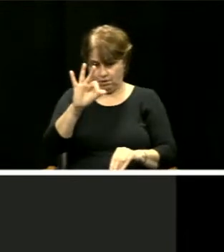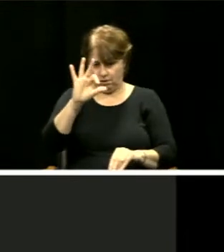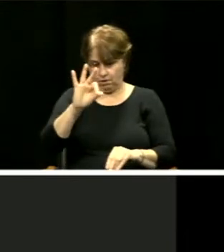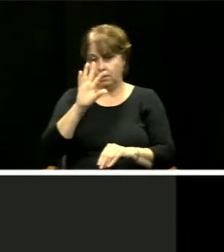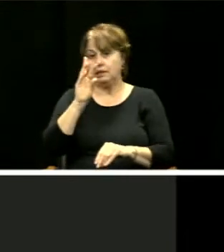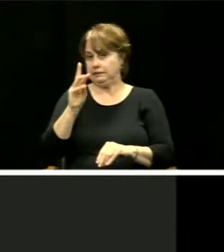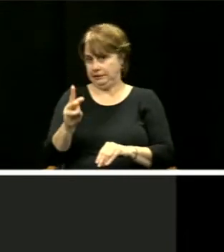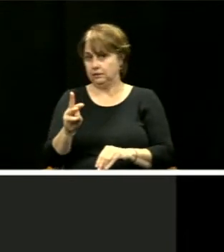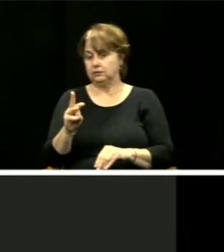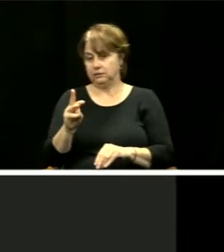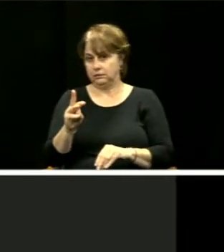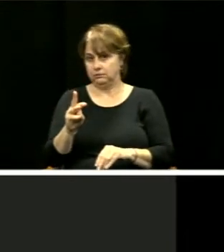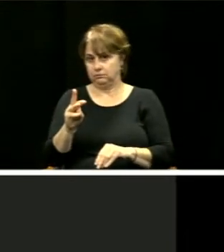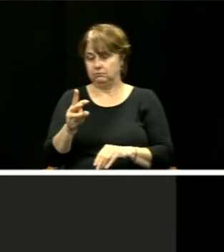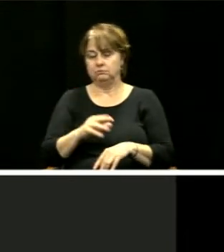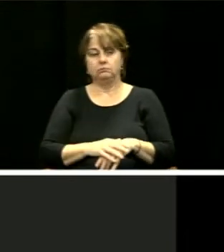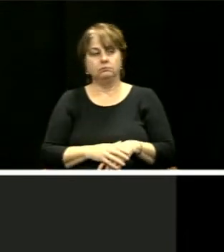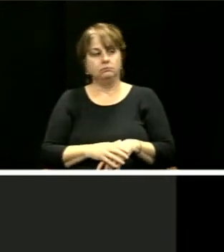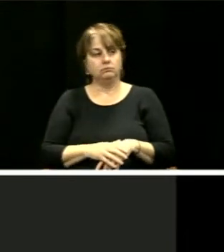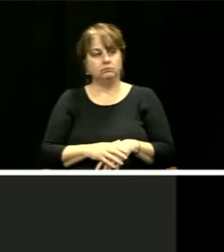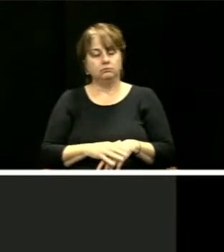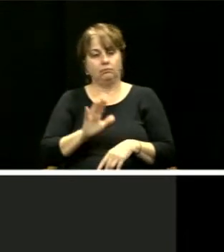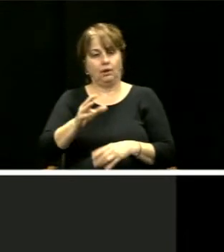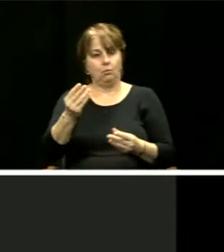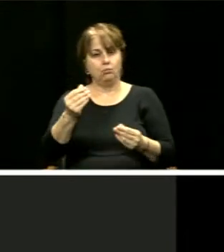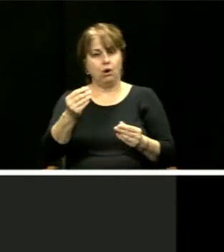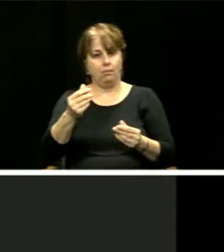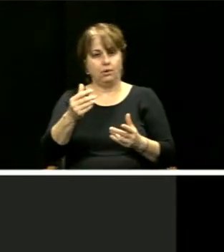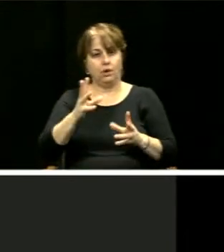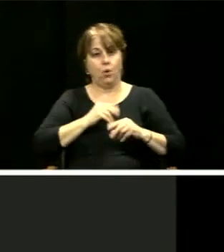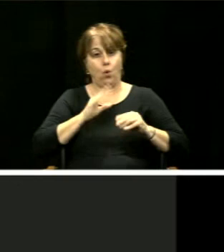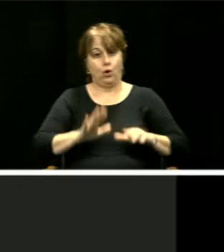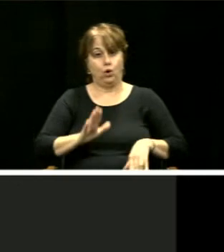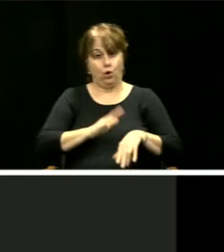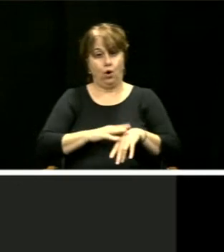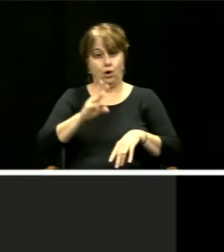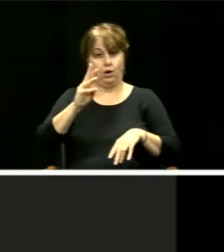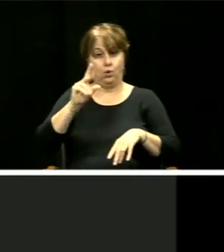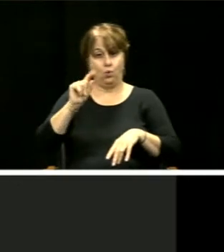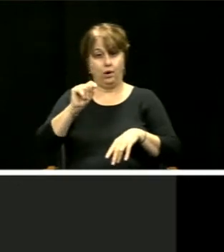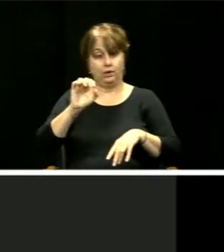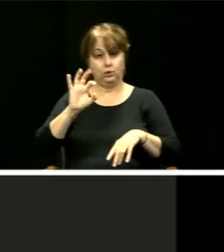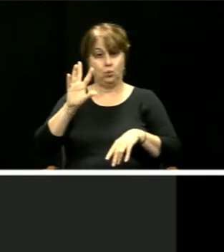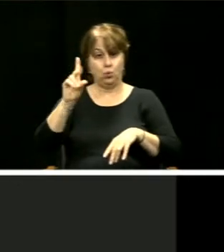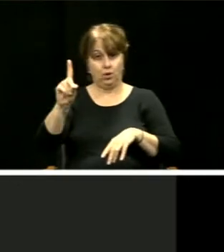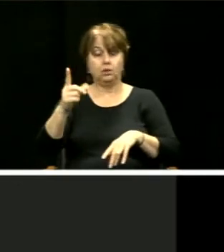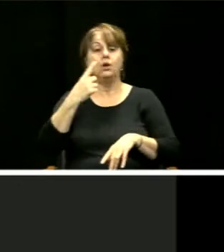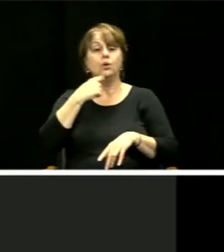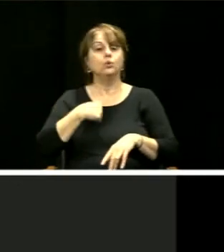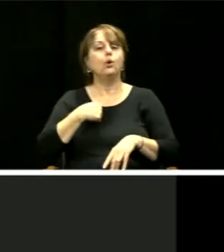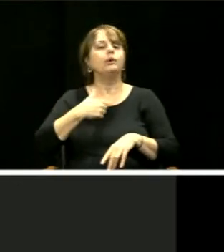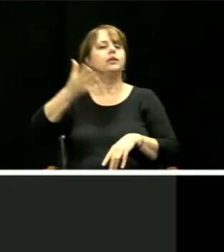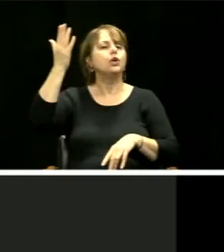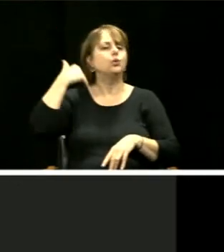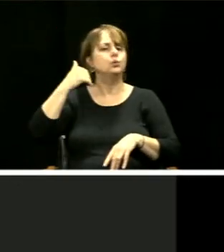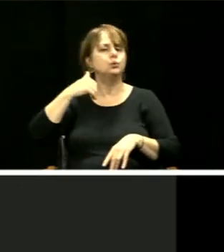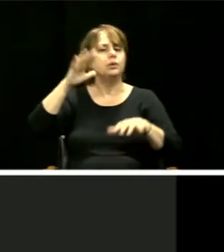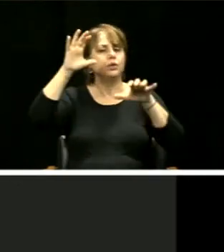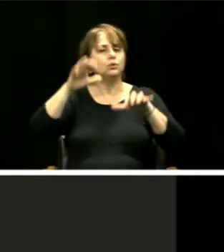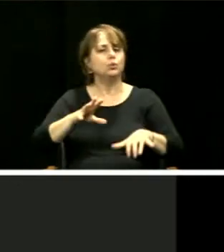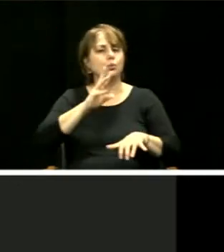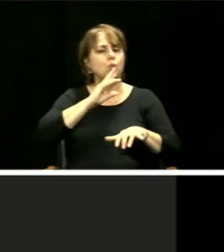1996, a property owner on Westwood told me there used to be a stormwater